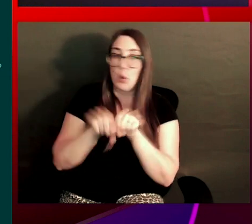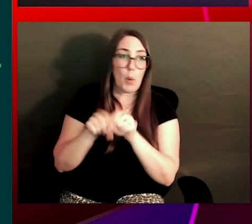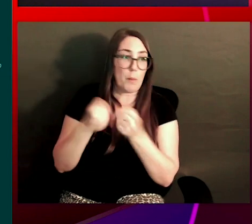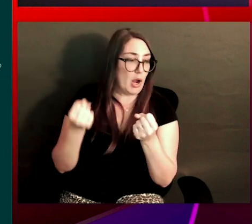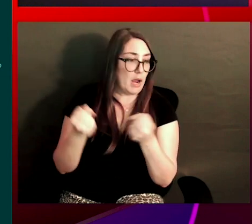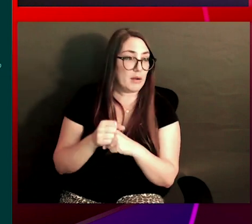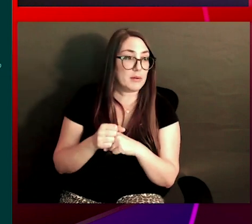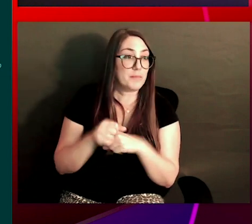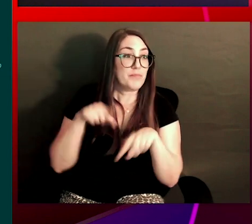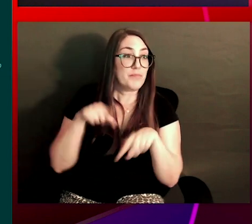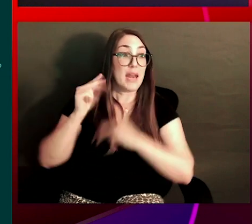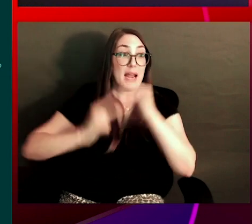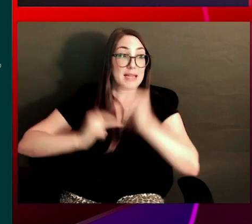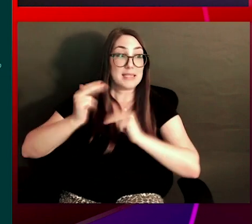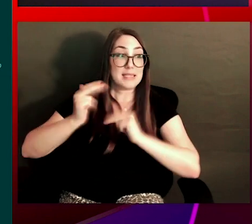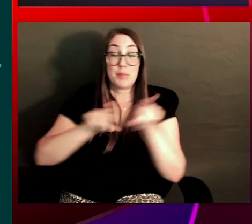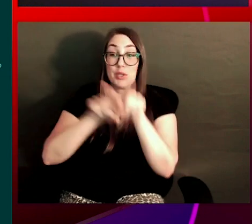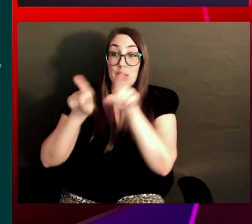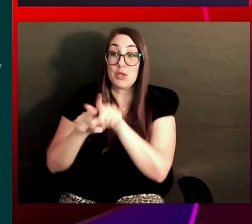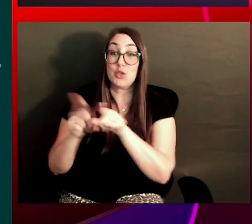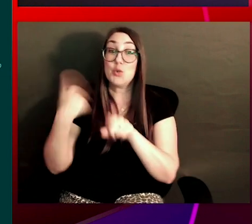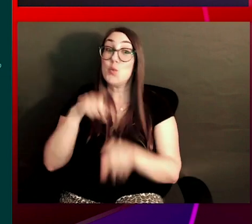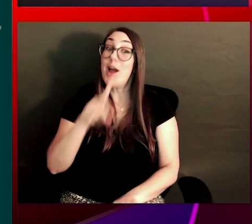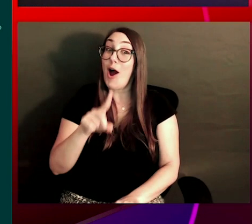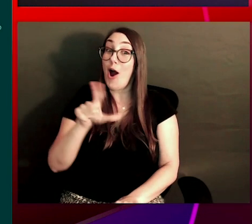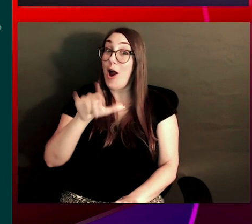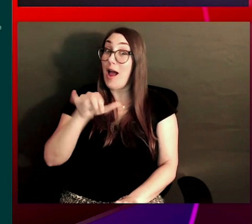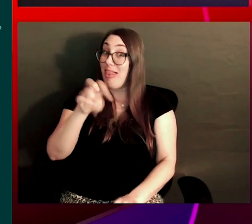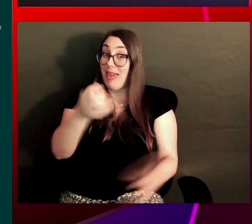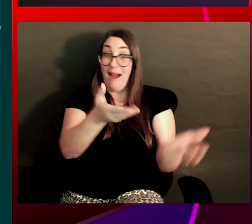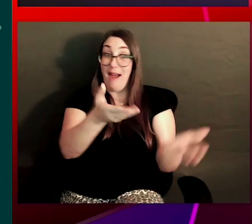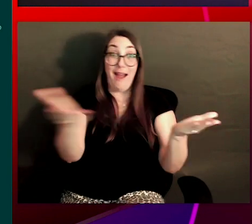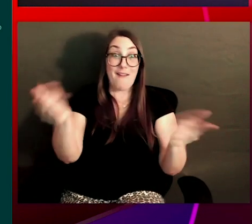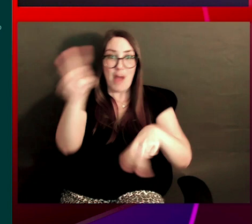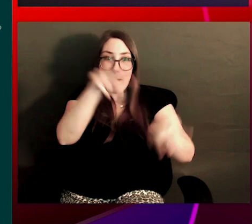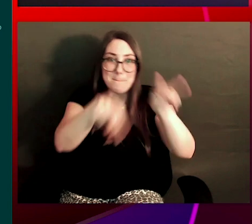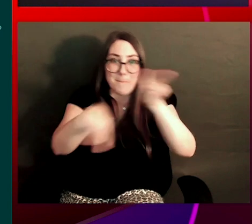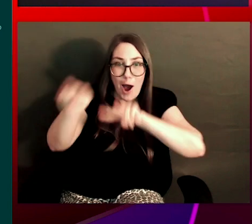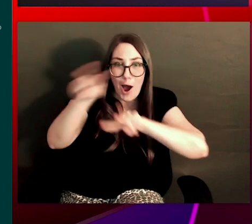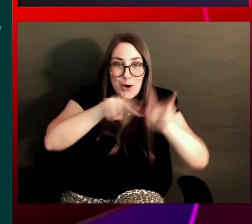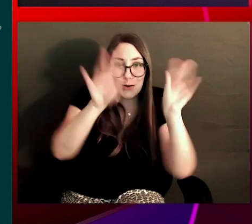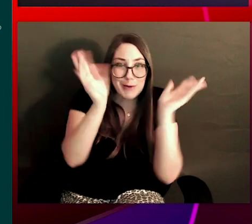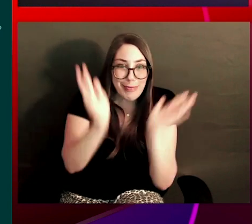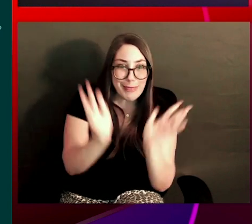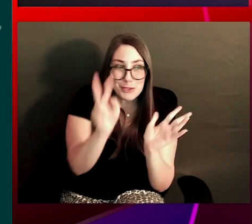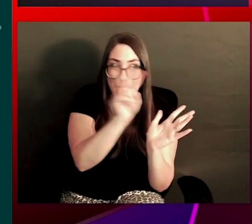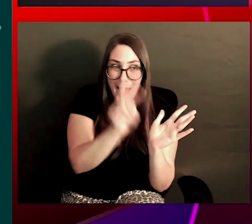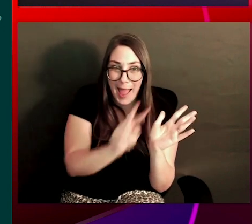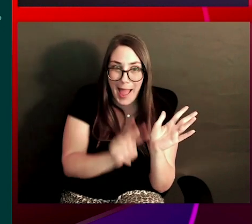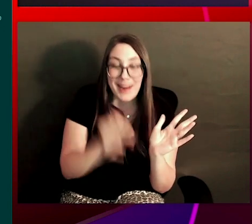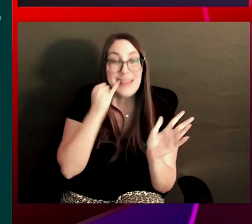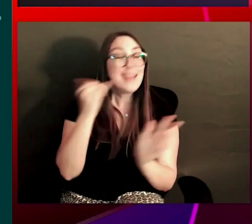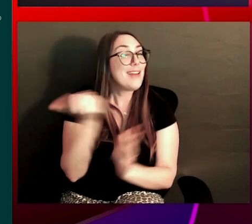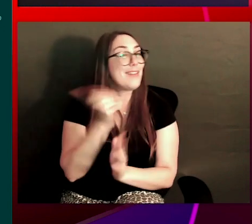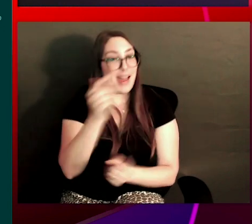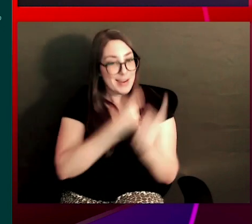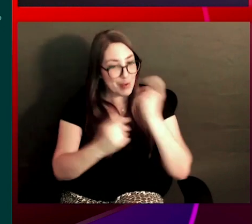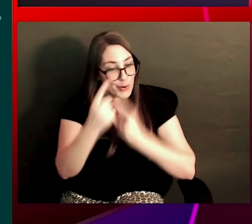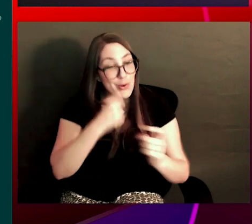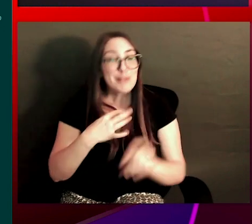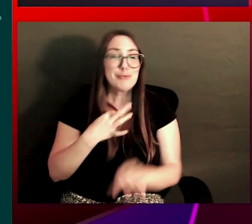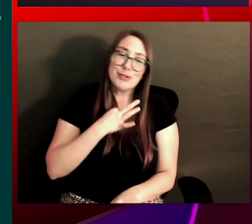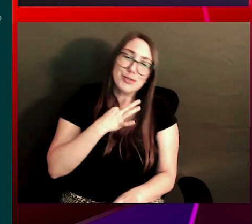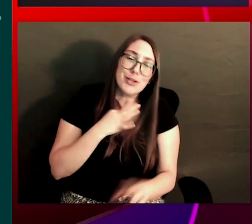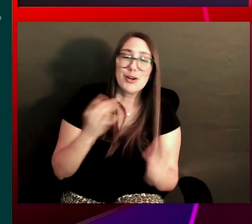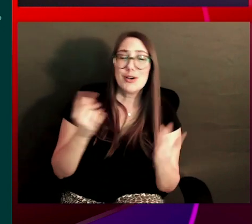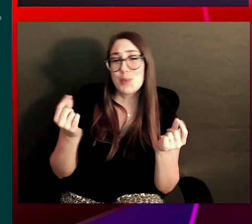too, remember, we are live and monitoring chat. So if you have any questions, if you're curious about what we're doing, curious